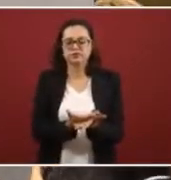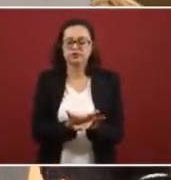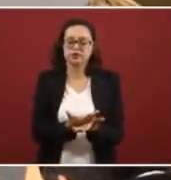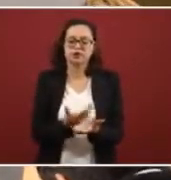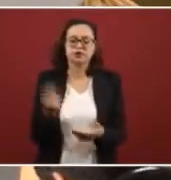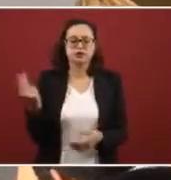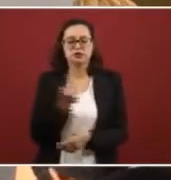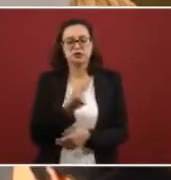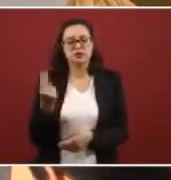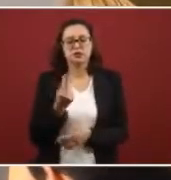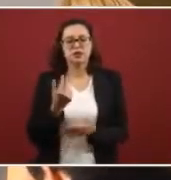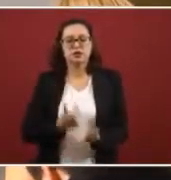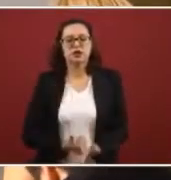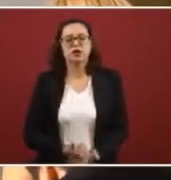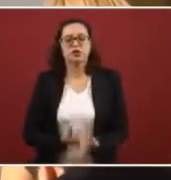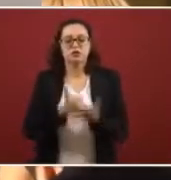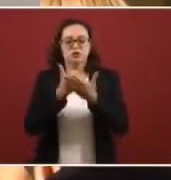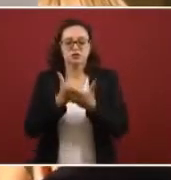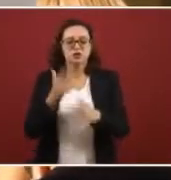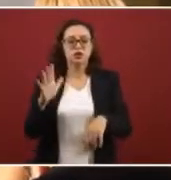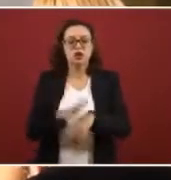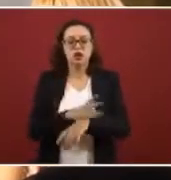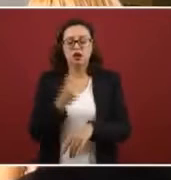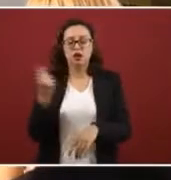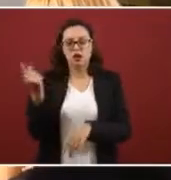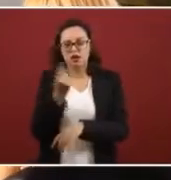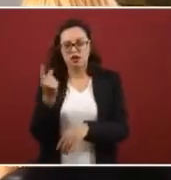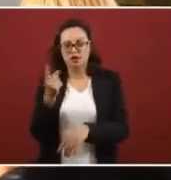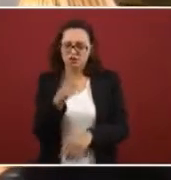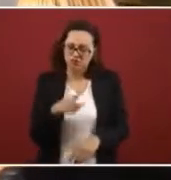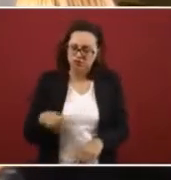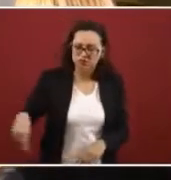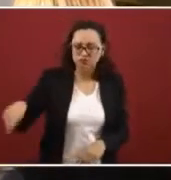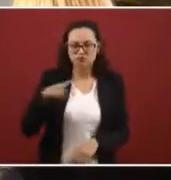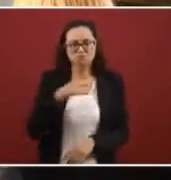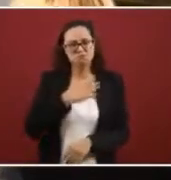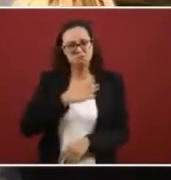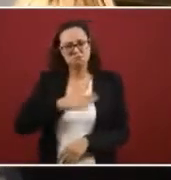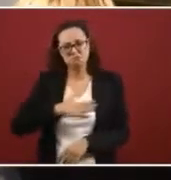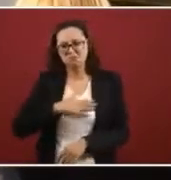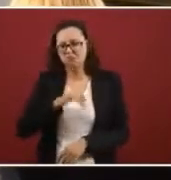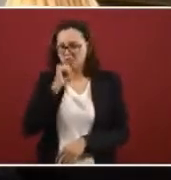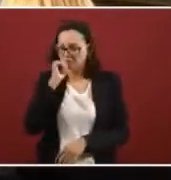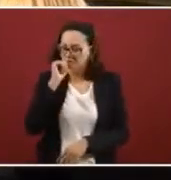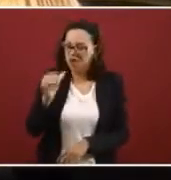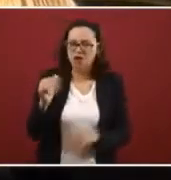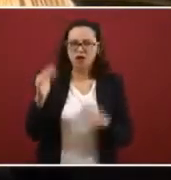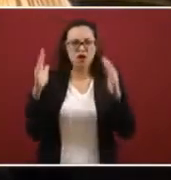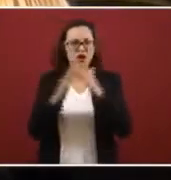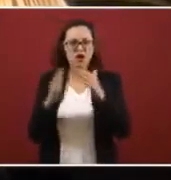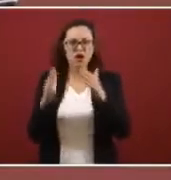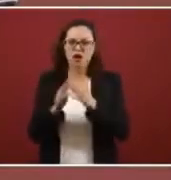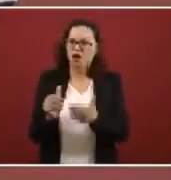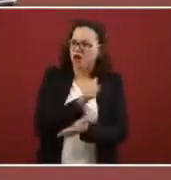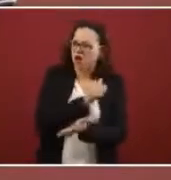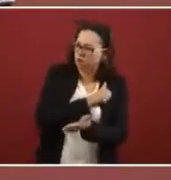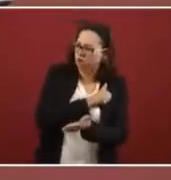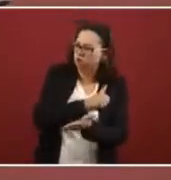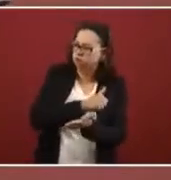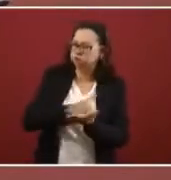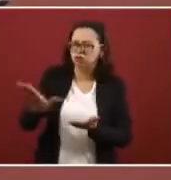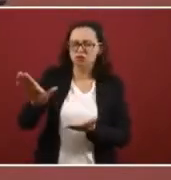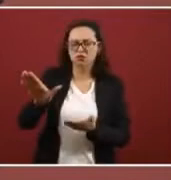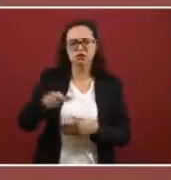or help for, they were victims of some injustice or they were removed from their homes,